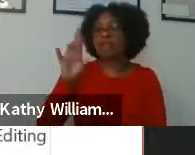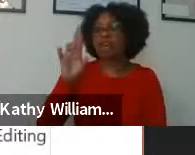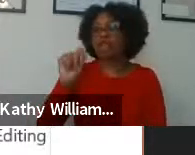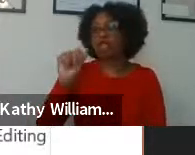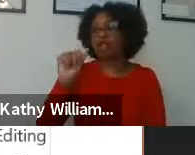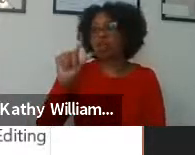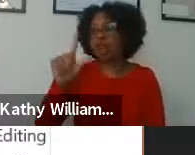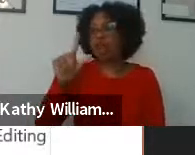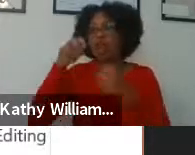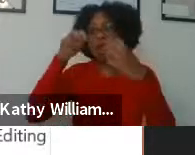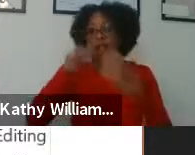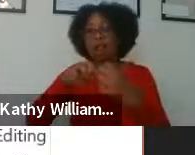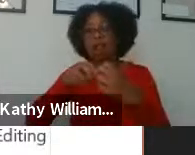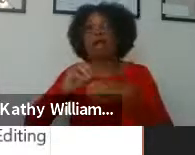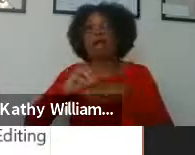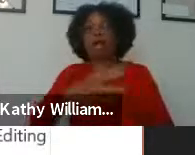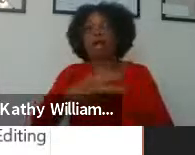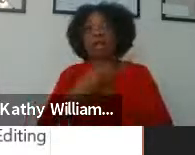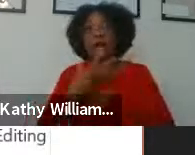consultations with you.